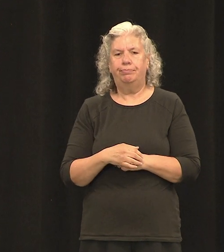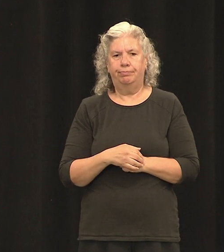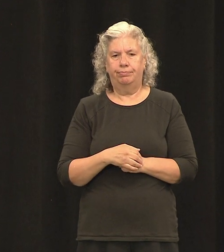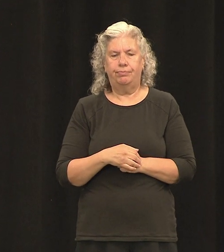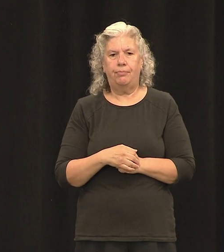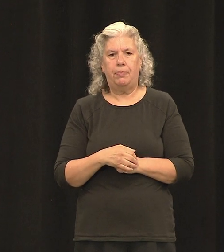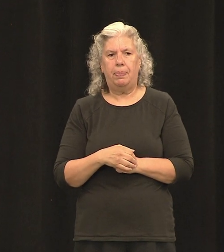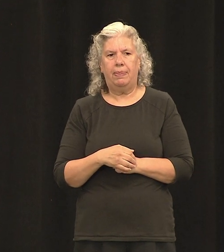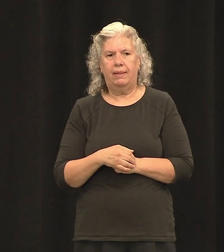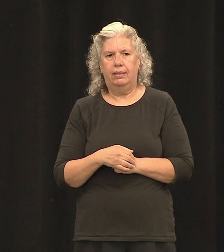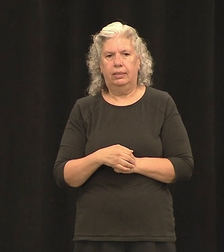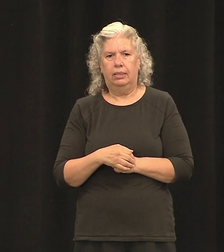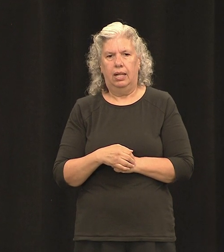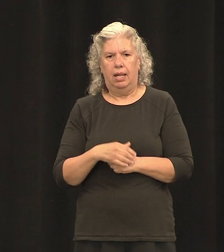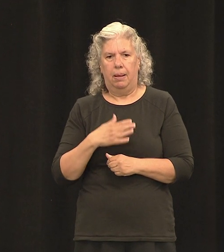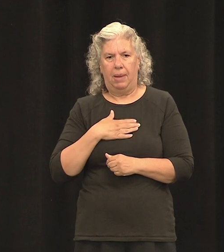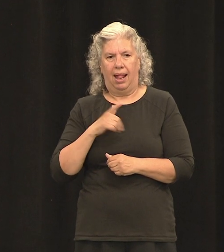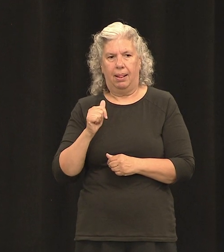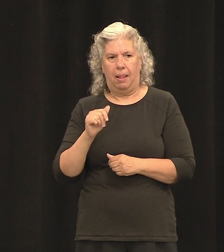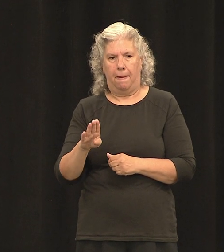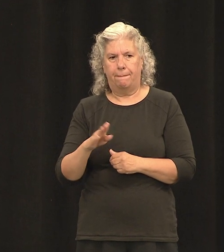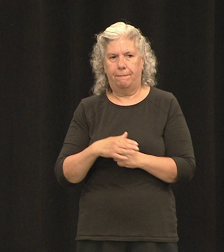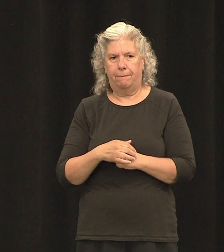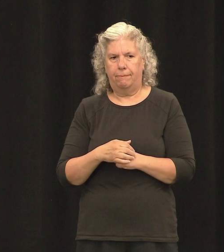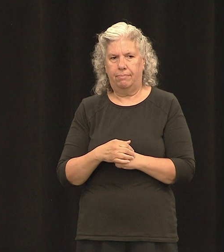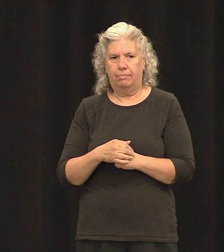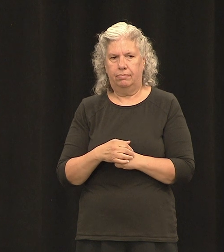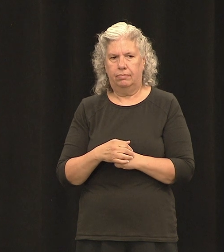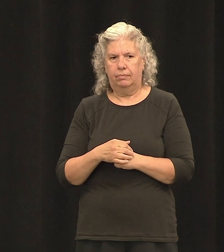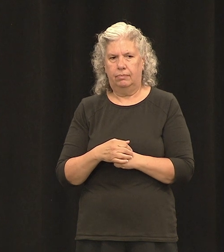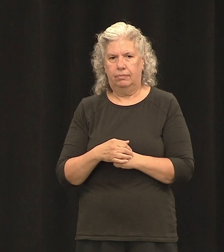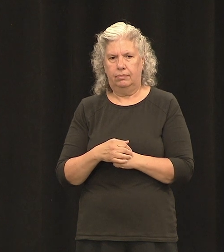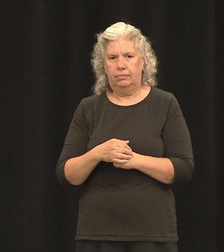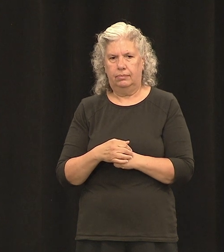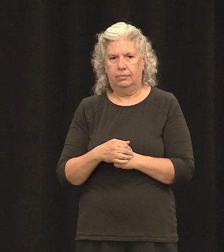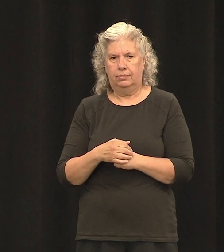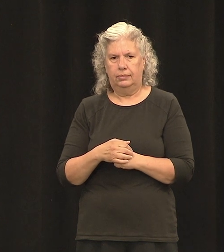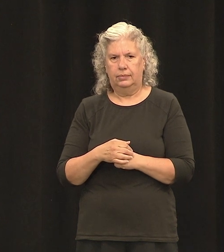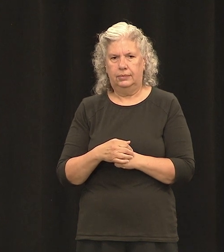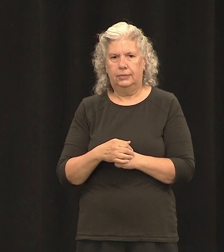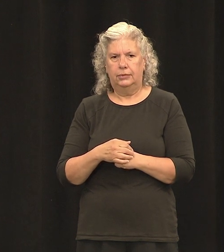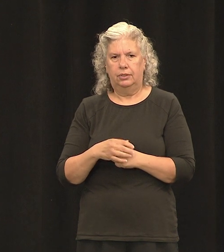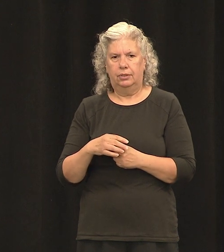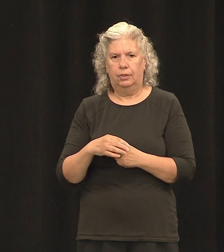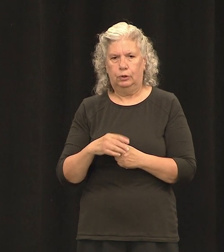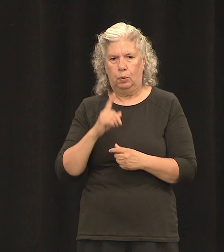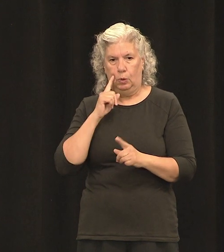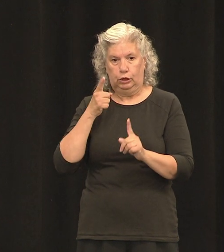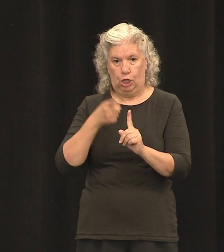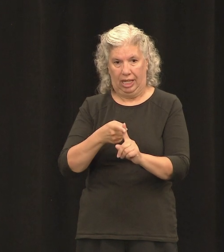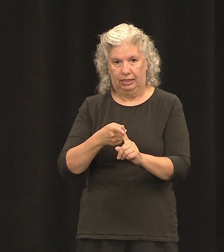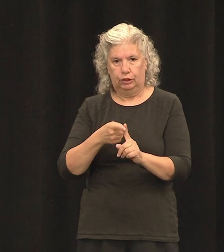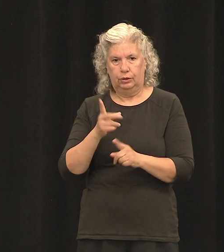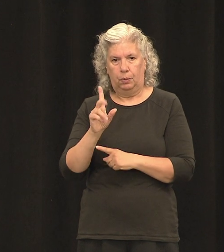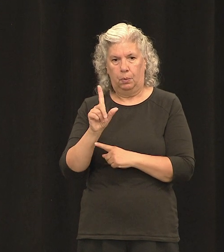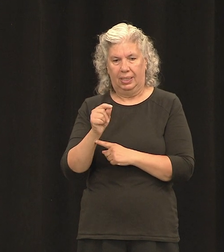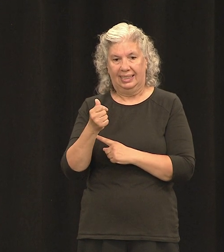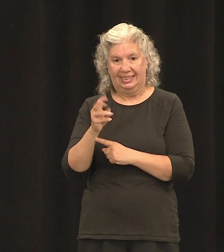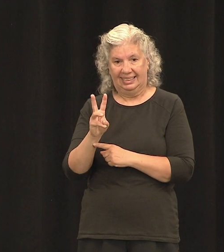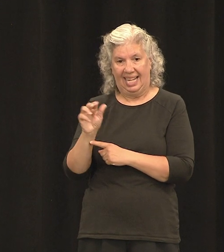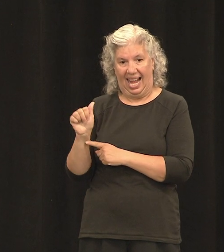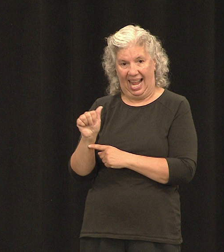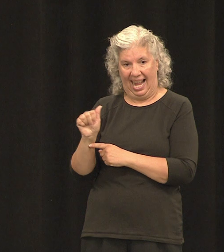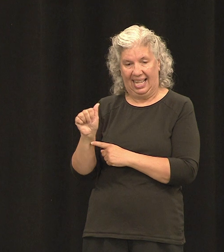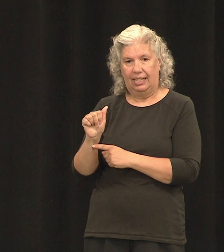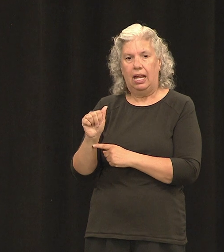oligonucleotides to target that 216A mutation and prevent wrong cutting or